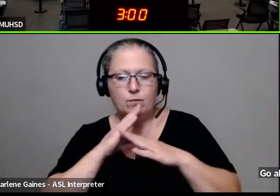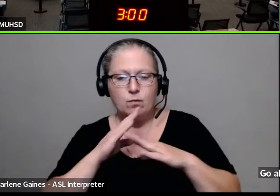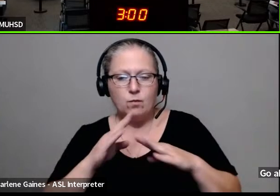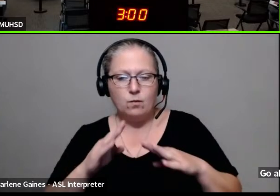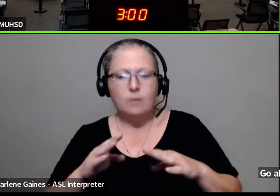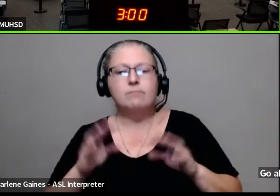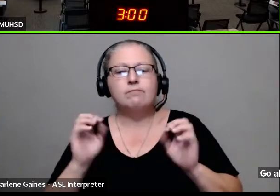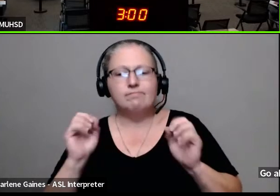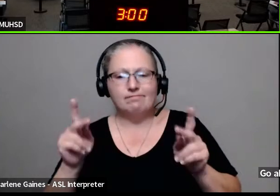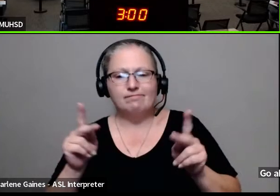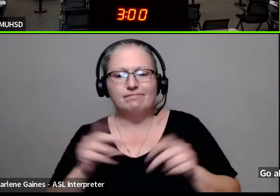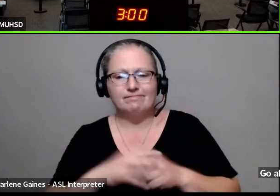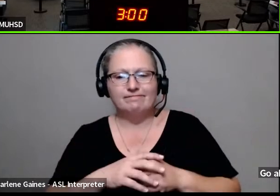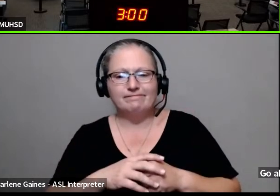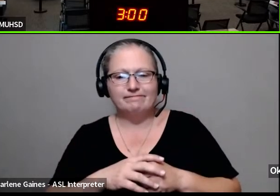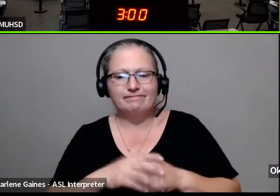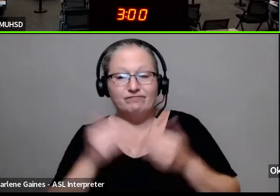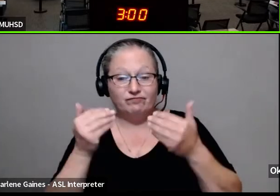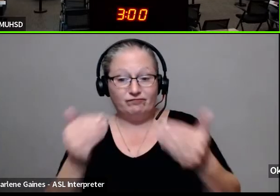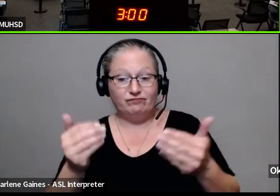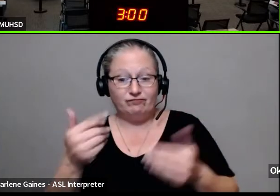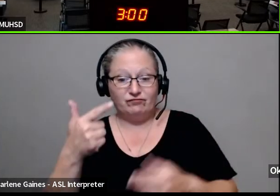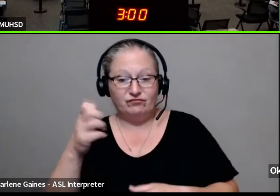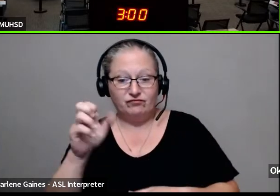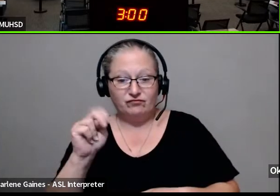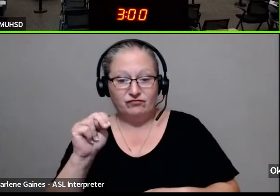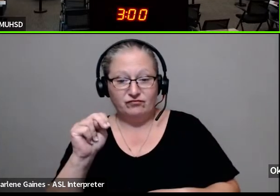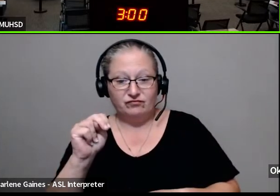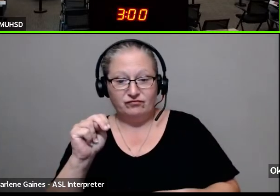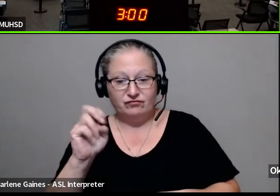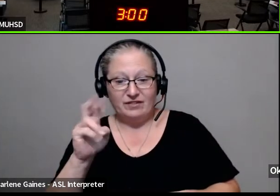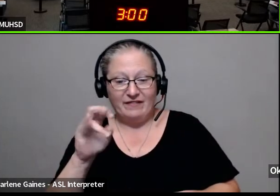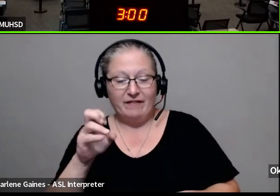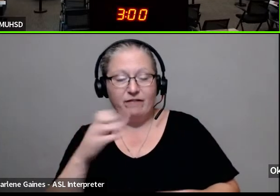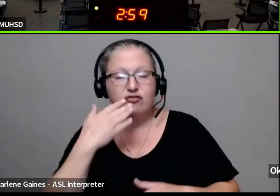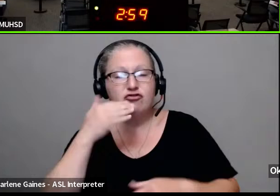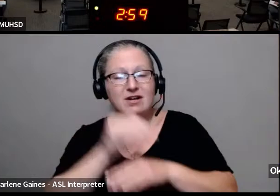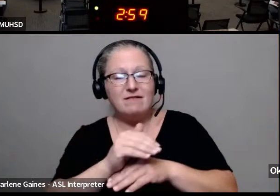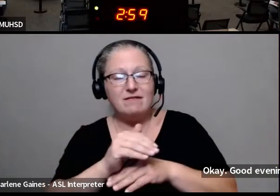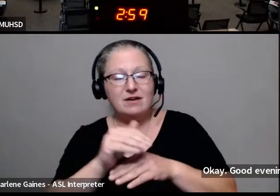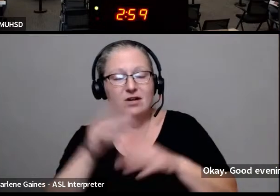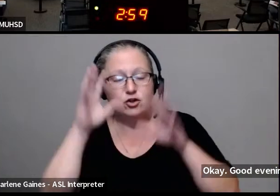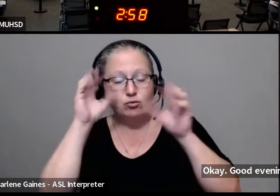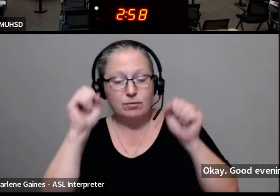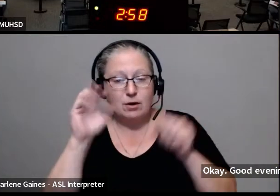Okay. Go ahead, Genevieve. Thank you. Good evening, Superintendent Booker.